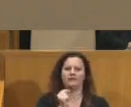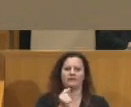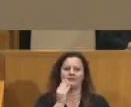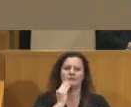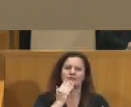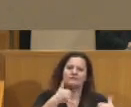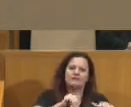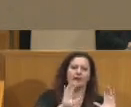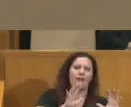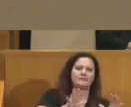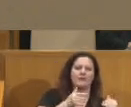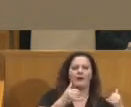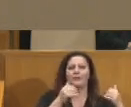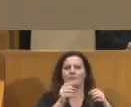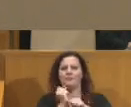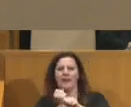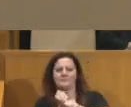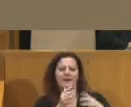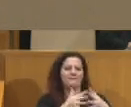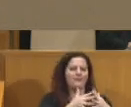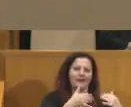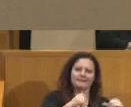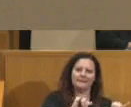Why can't we build out the transit line all at once?